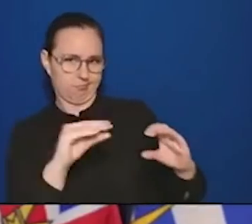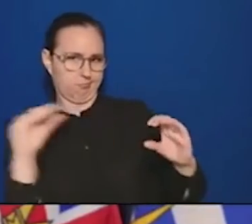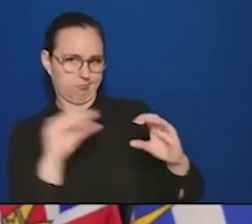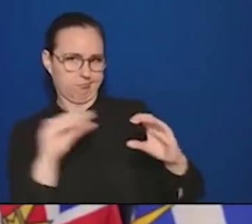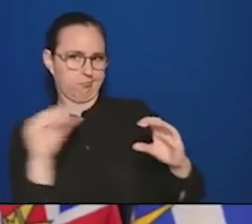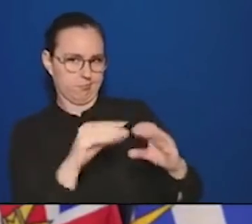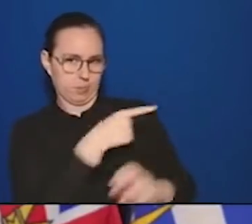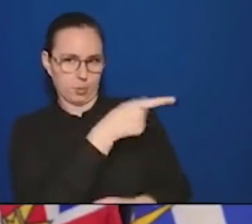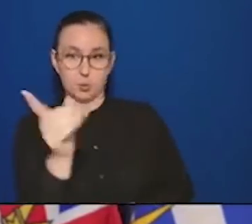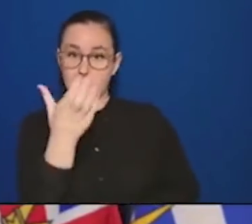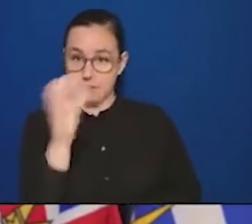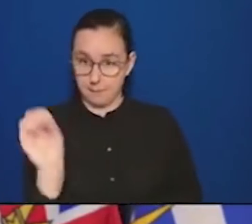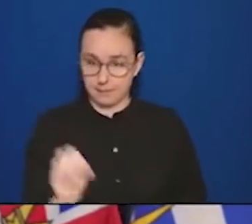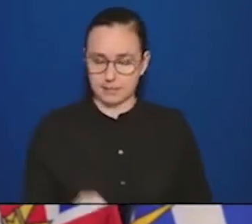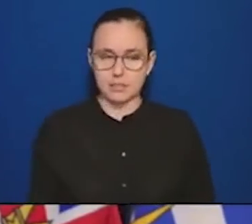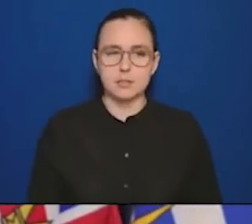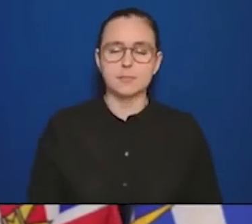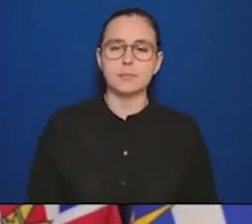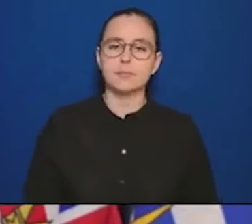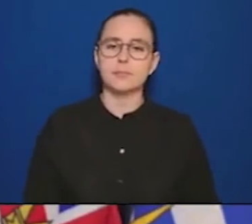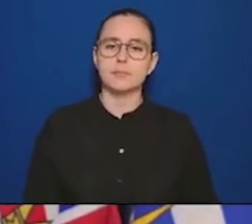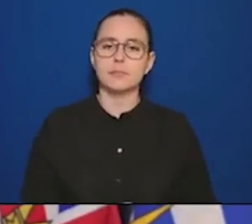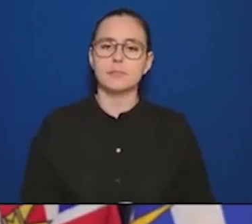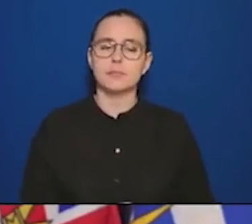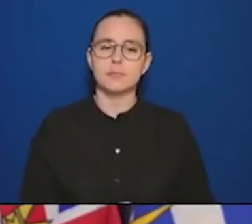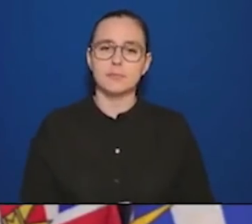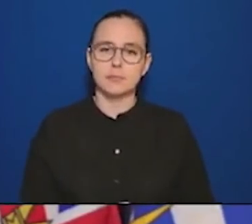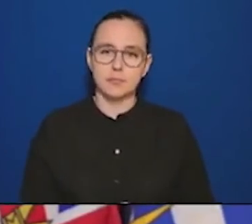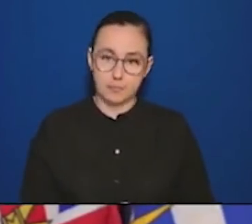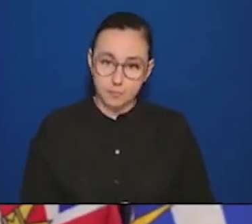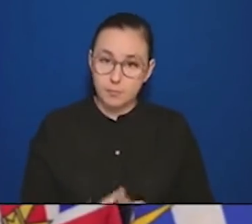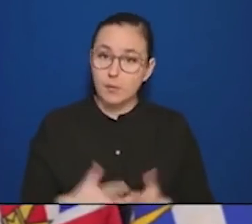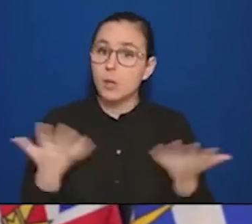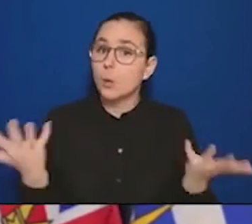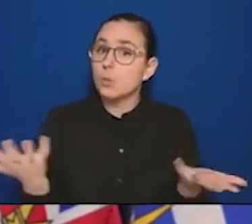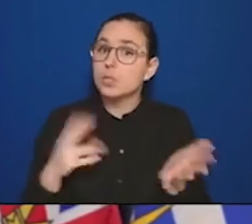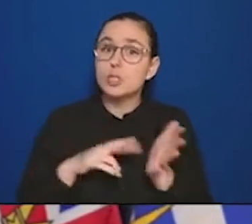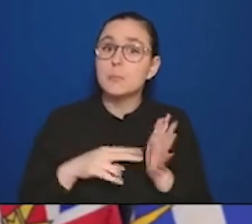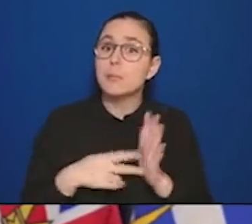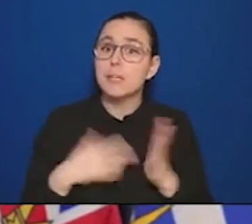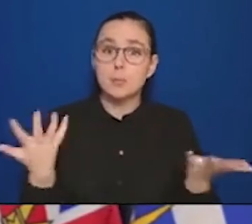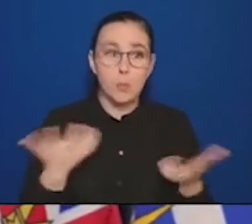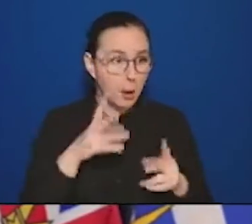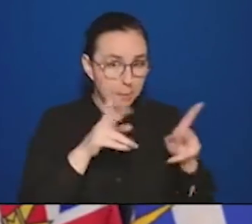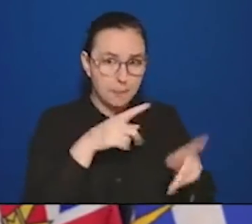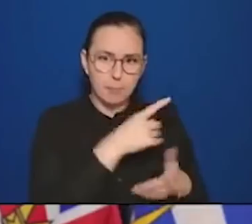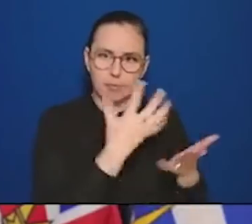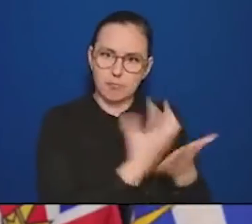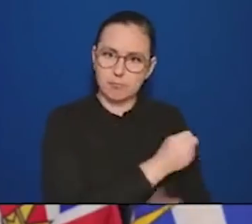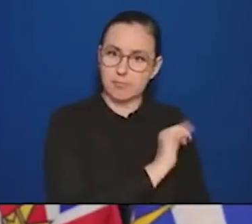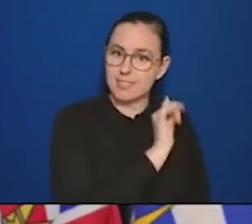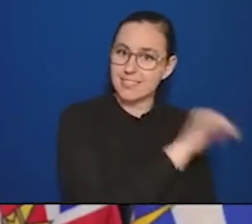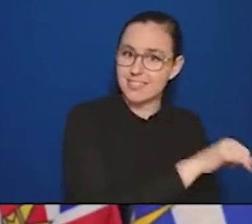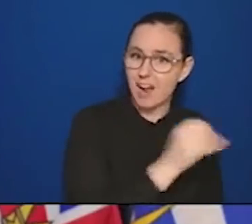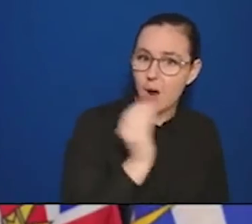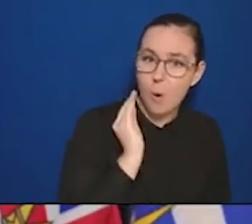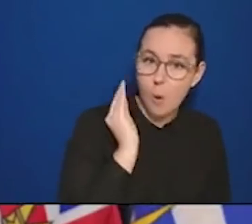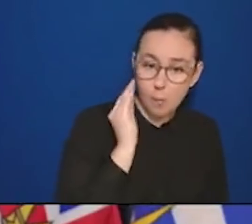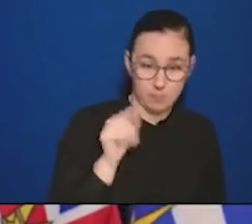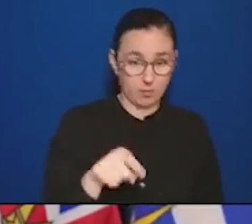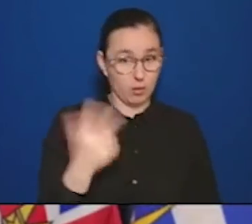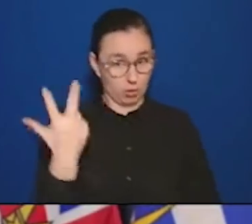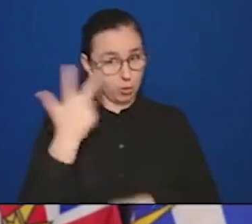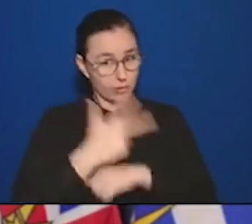could stay home and without a fear of losing pay. So I think it has worked. I think again it